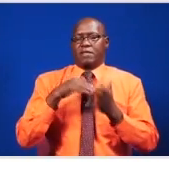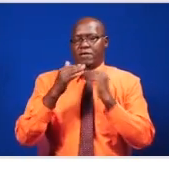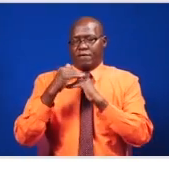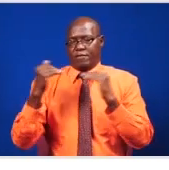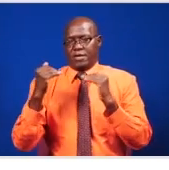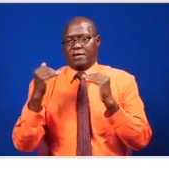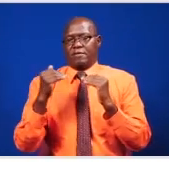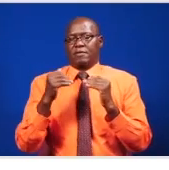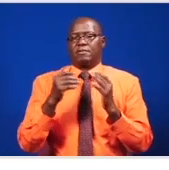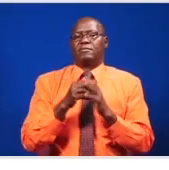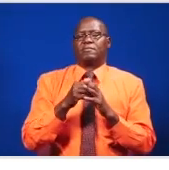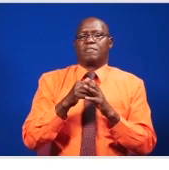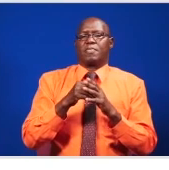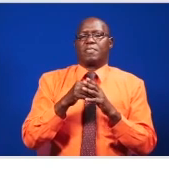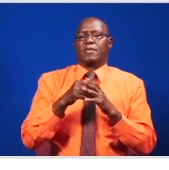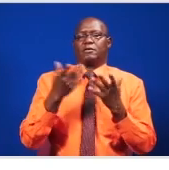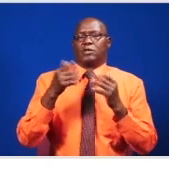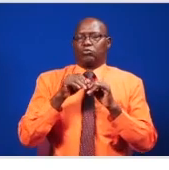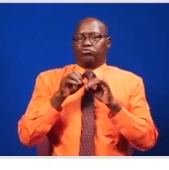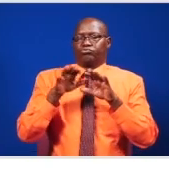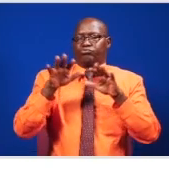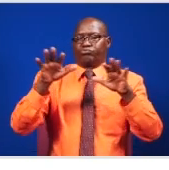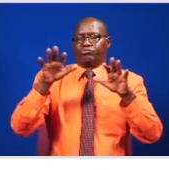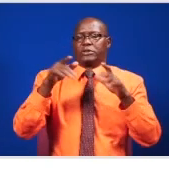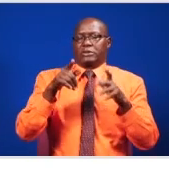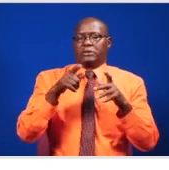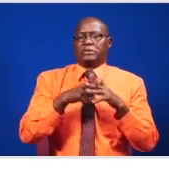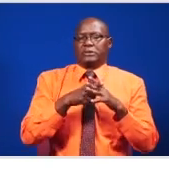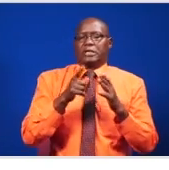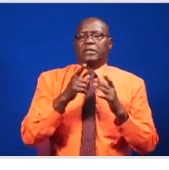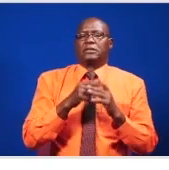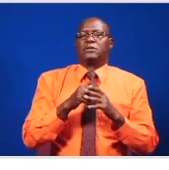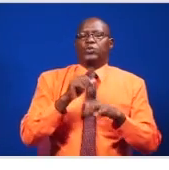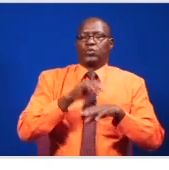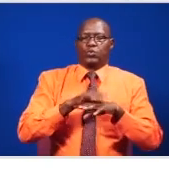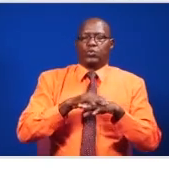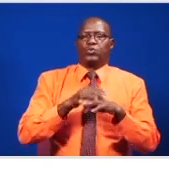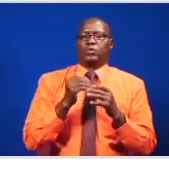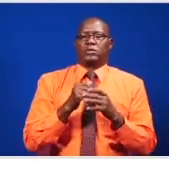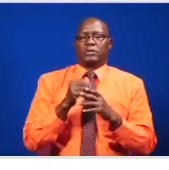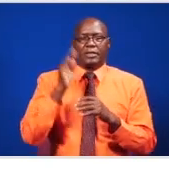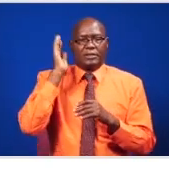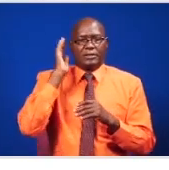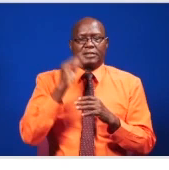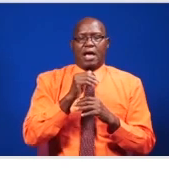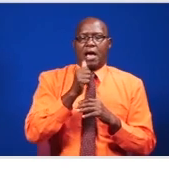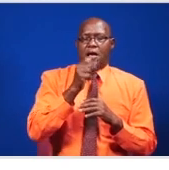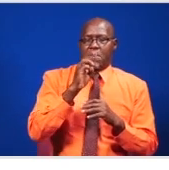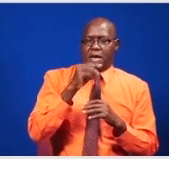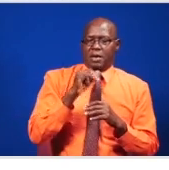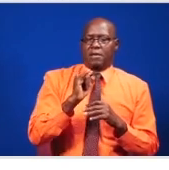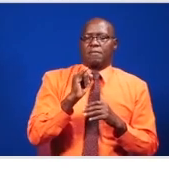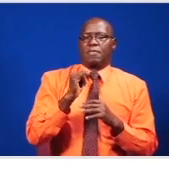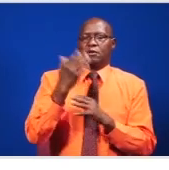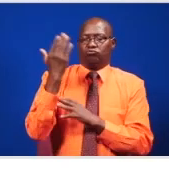airwave starts moving, and that marks the beginning of a good listening. Sarah Kamau, morning, GJ and MM. Amani Ayla is a presenter